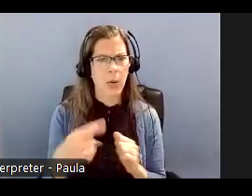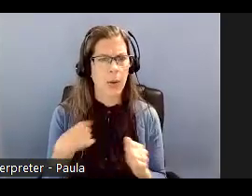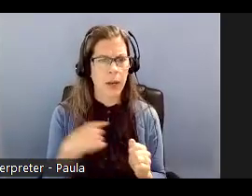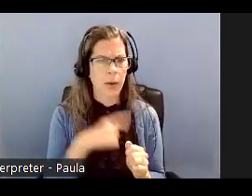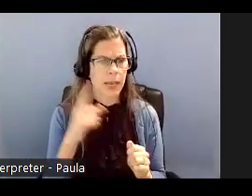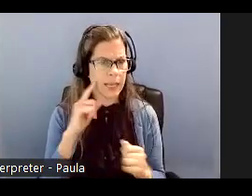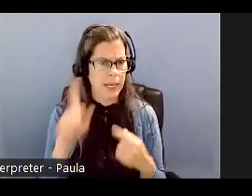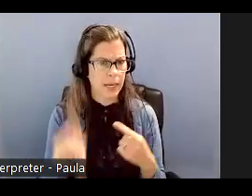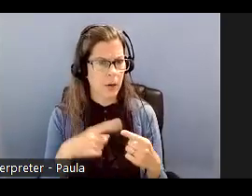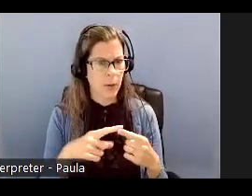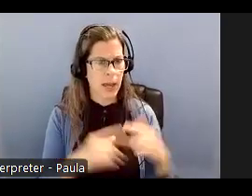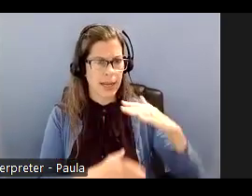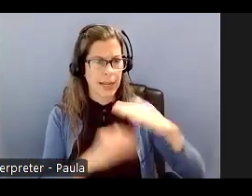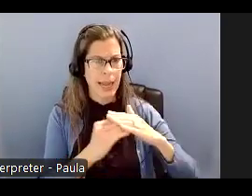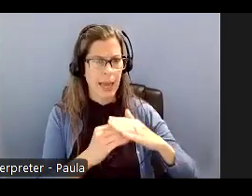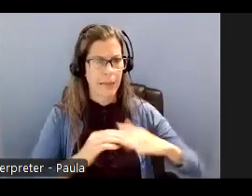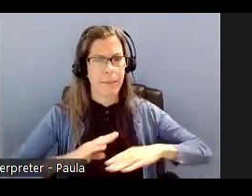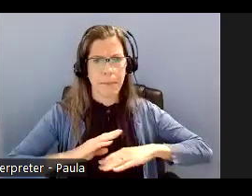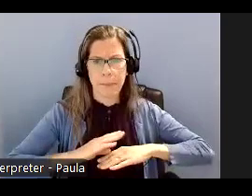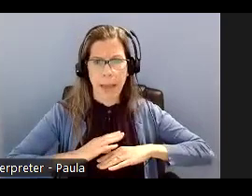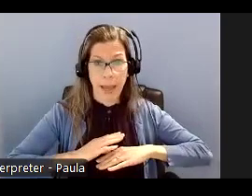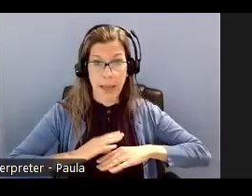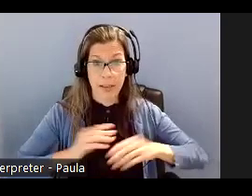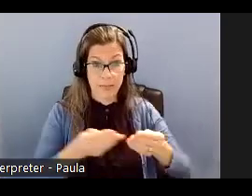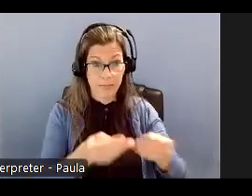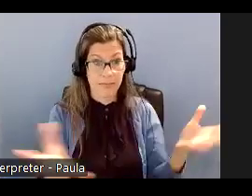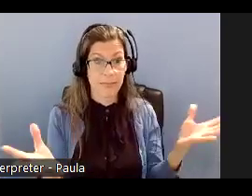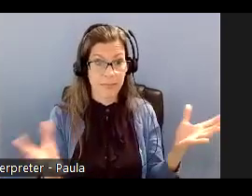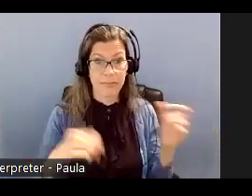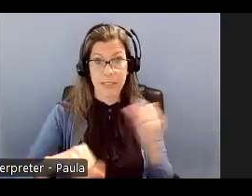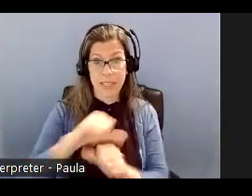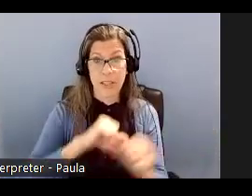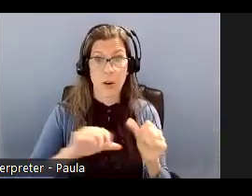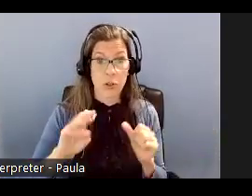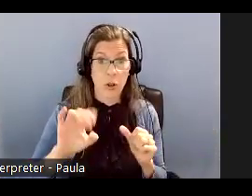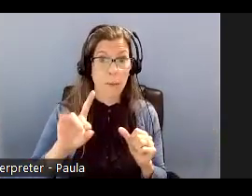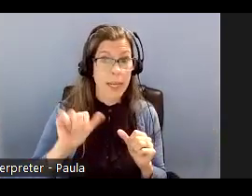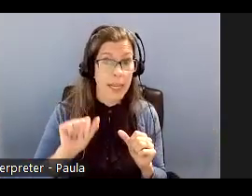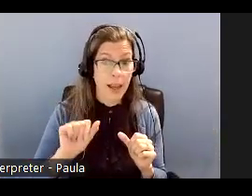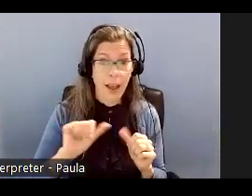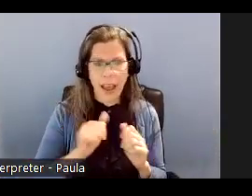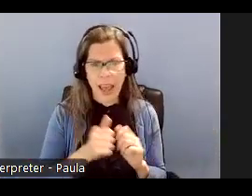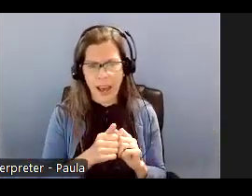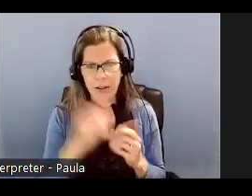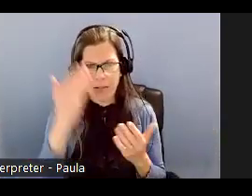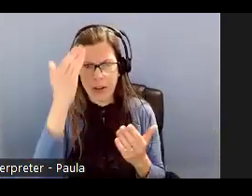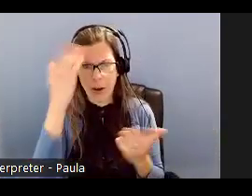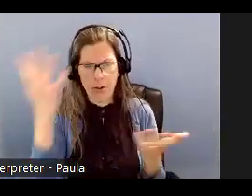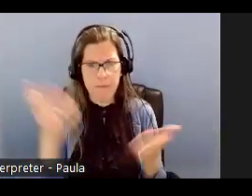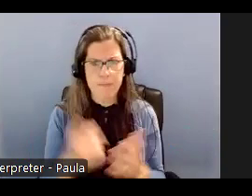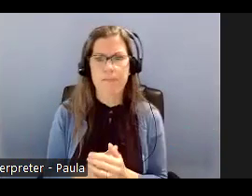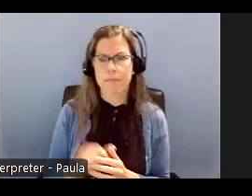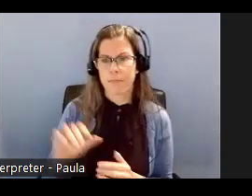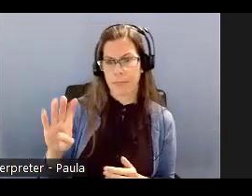been met? Will that go out on our socials, or how are we going to notify folks of that?